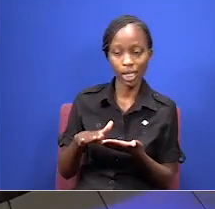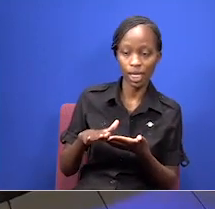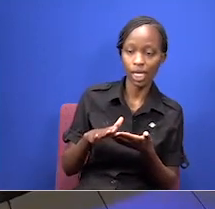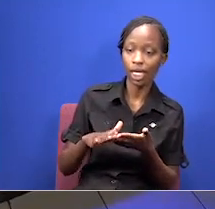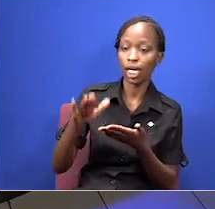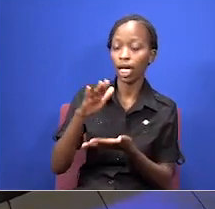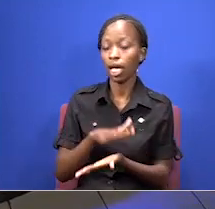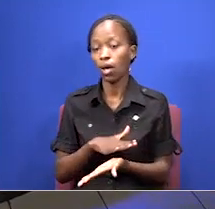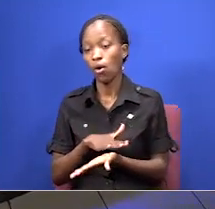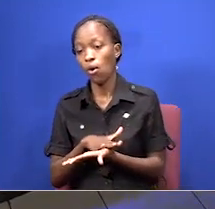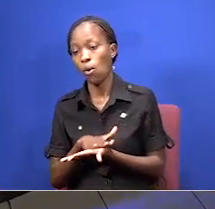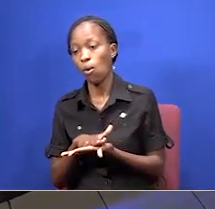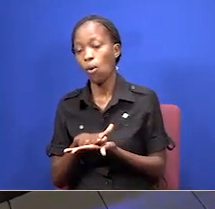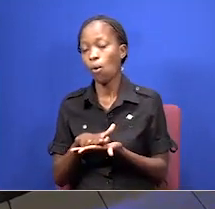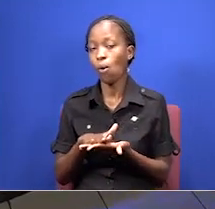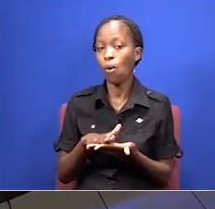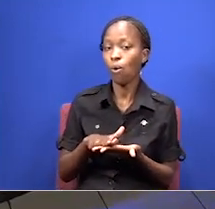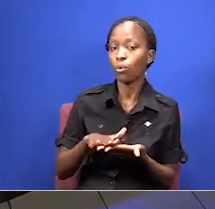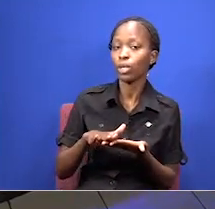holy, we love you, Jesus,